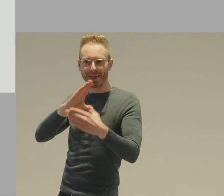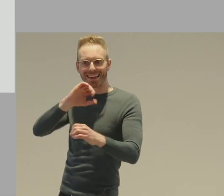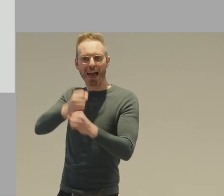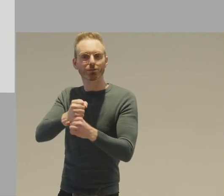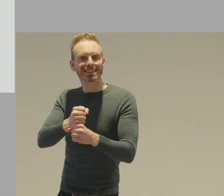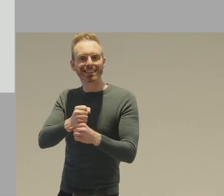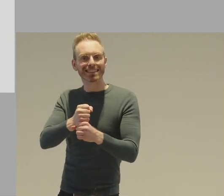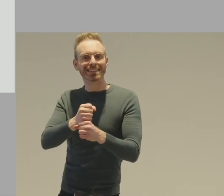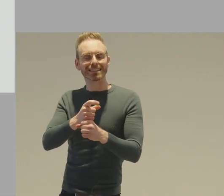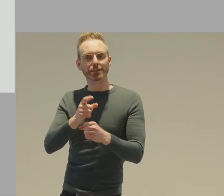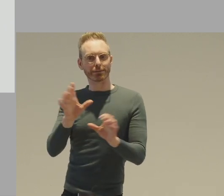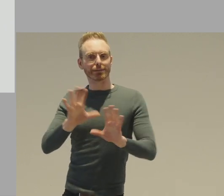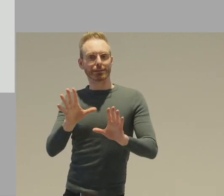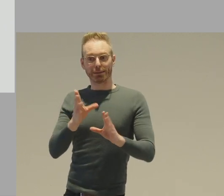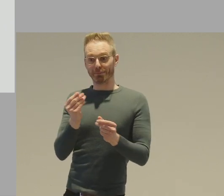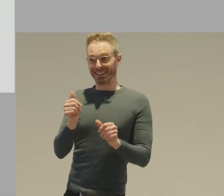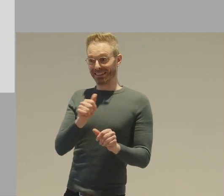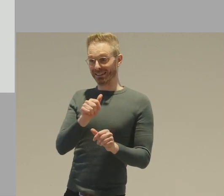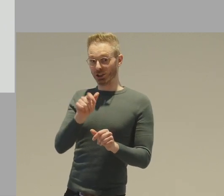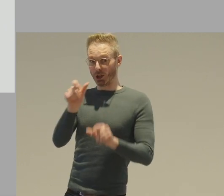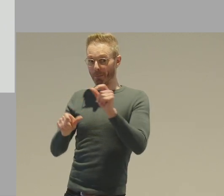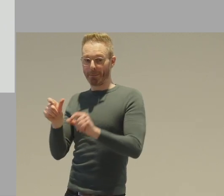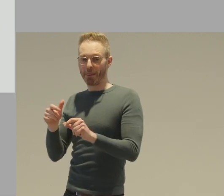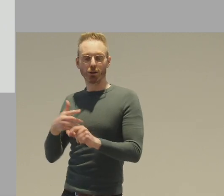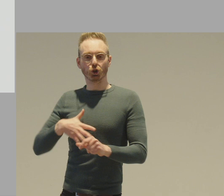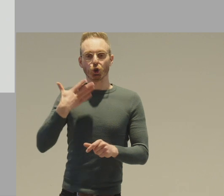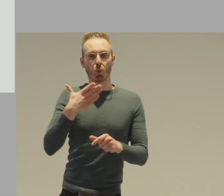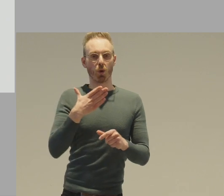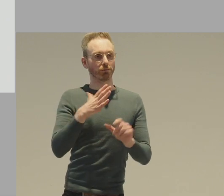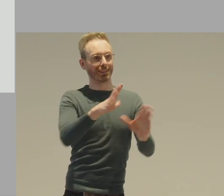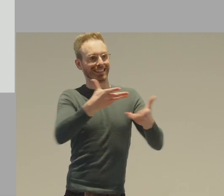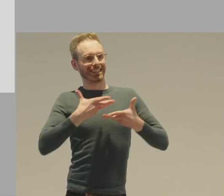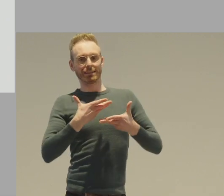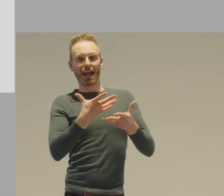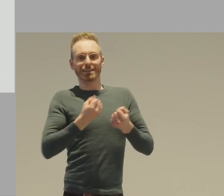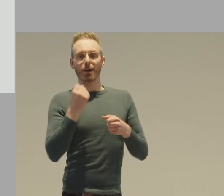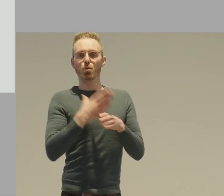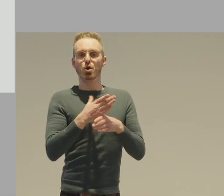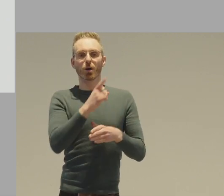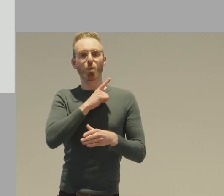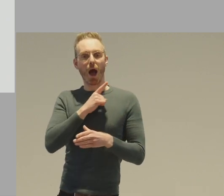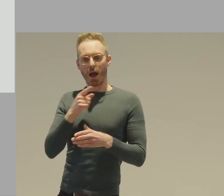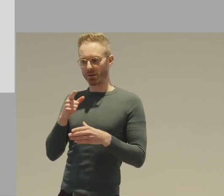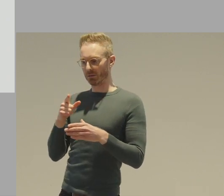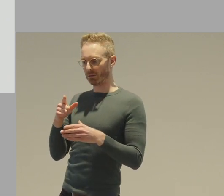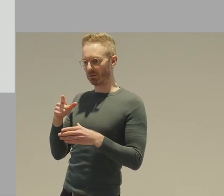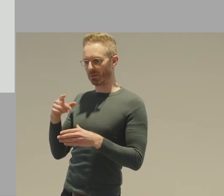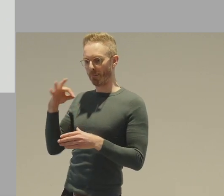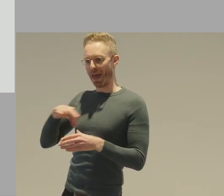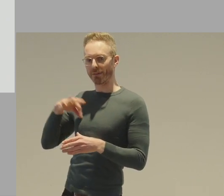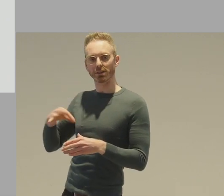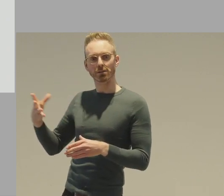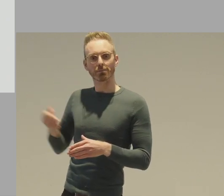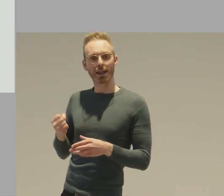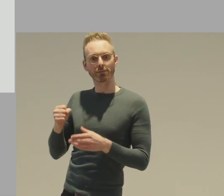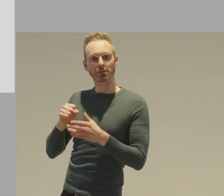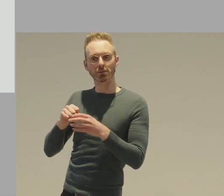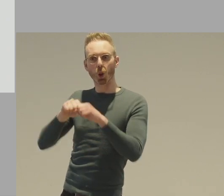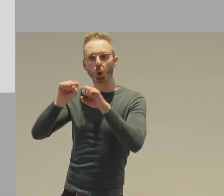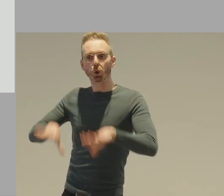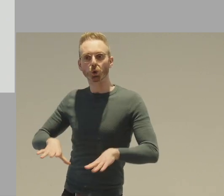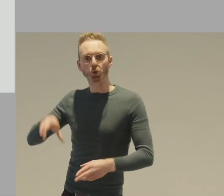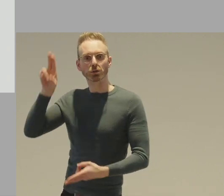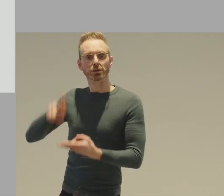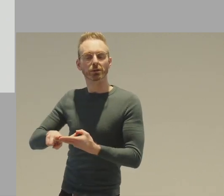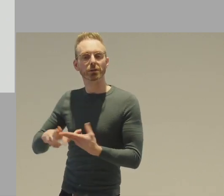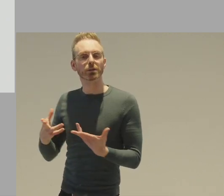because then they might lose their benefits and they lose their livelihood from that. But if we know what's allowed, we can